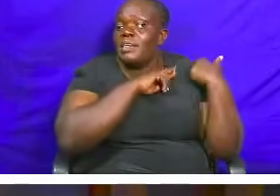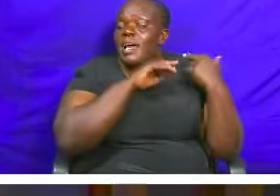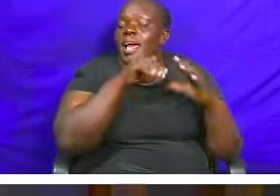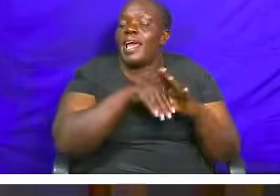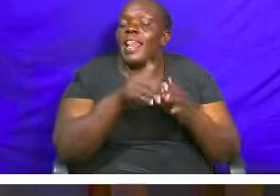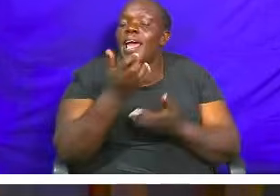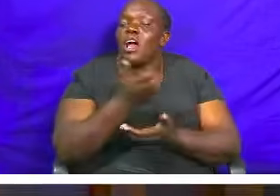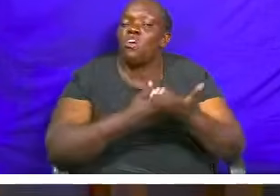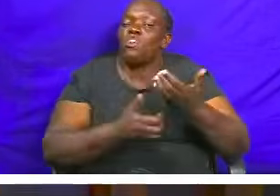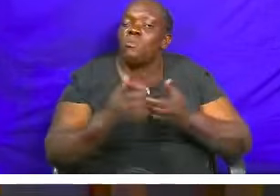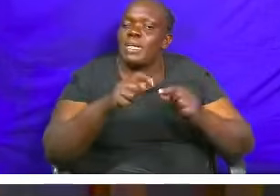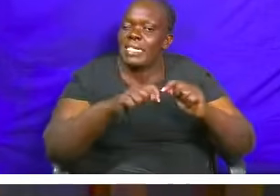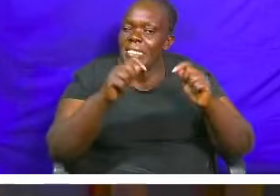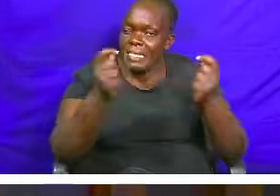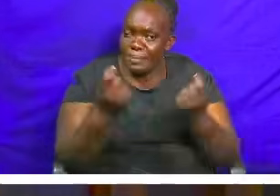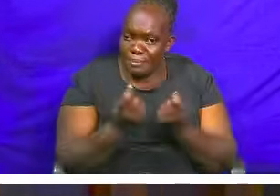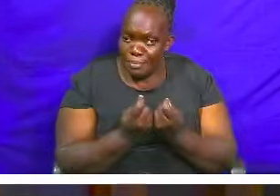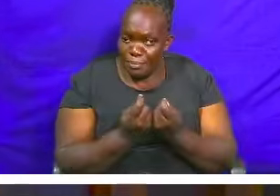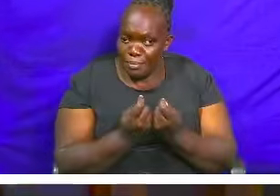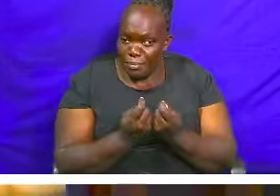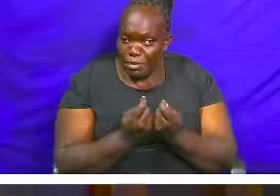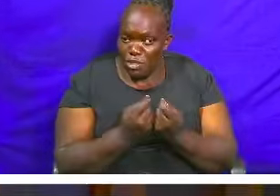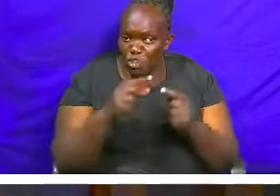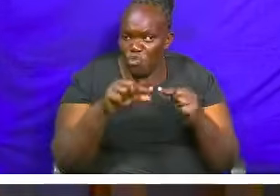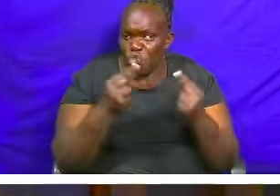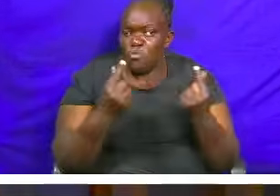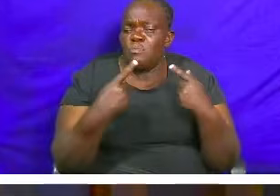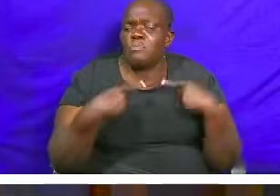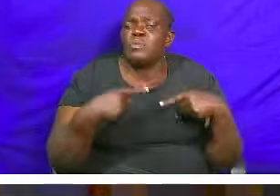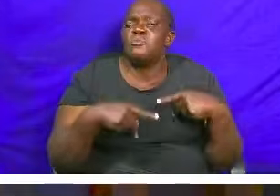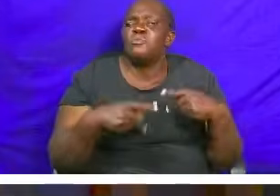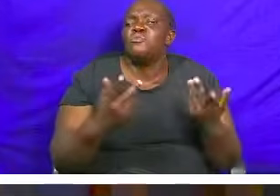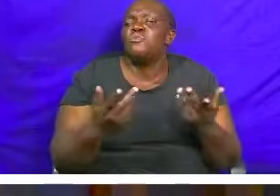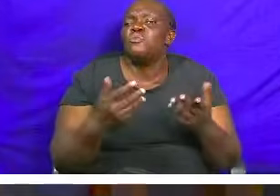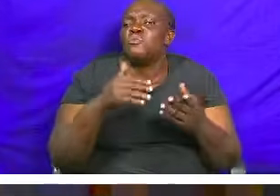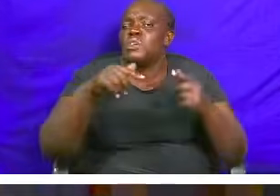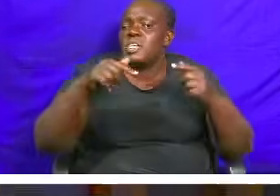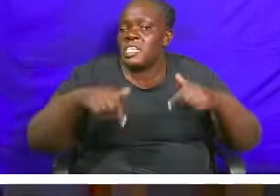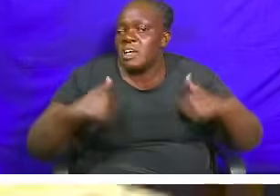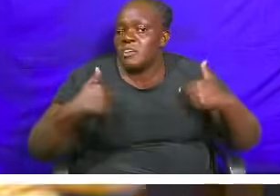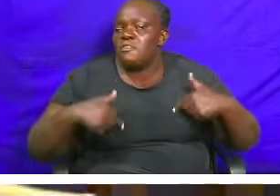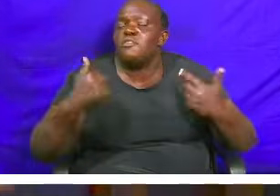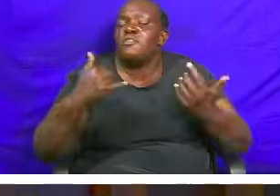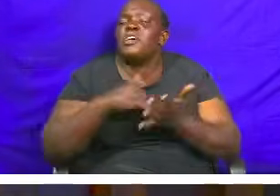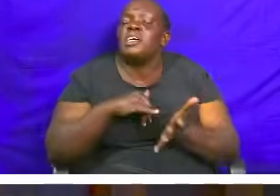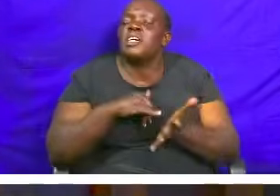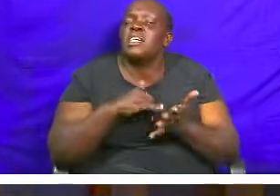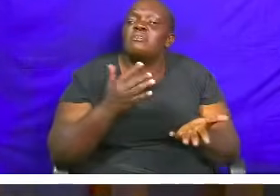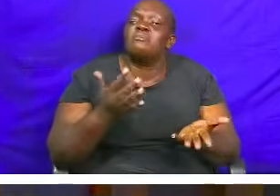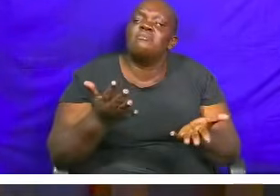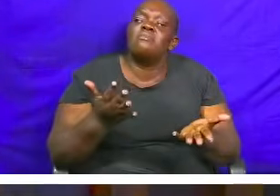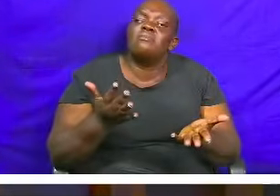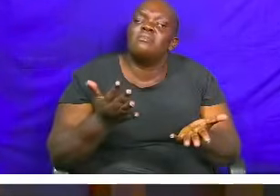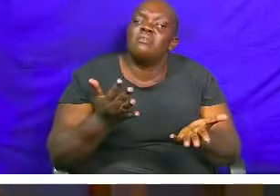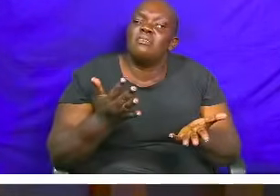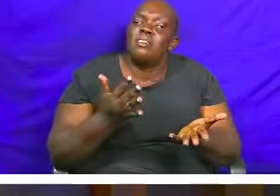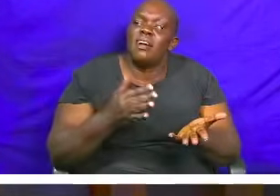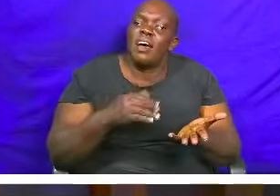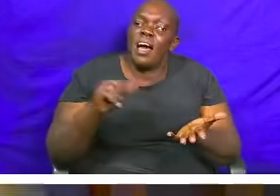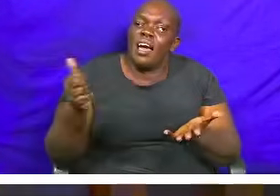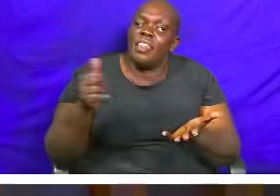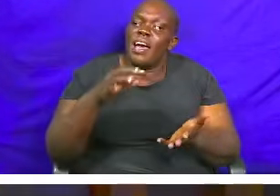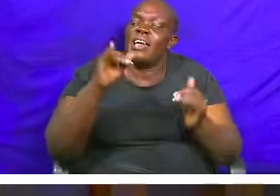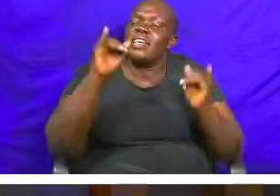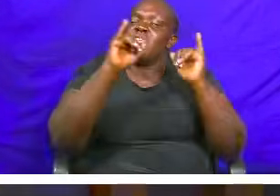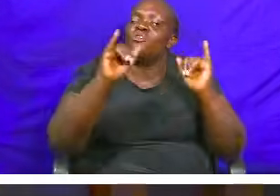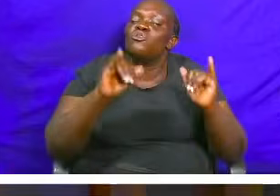team and a group of technocrats, including ourselves, including the institutions of the